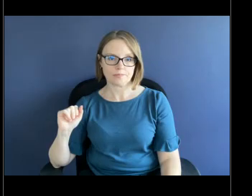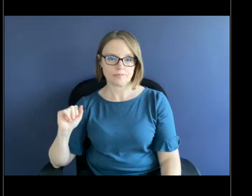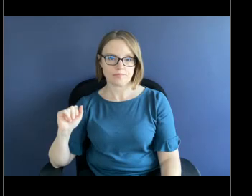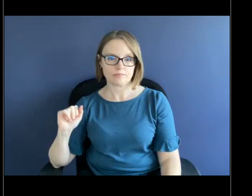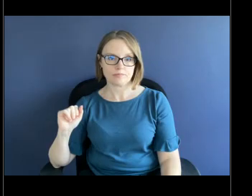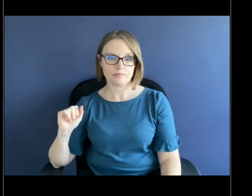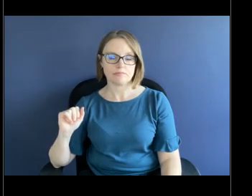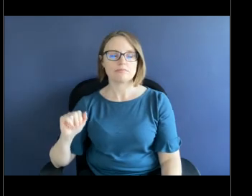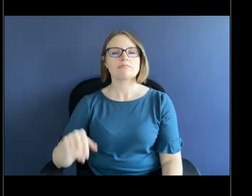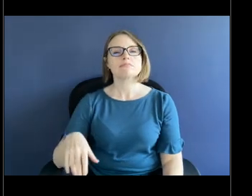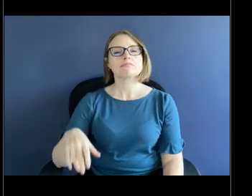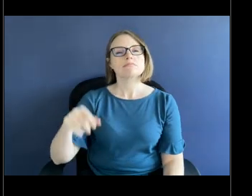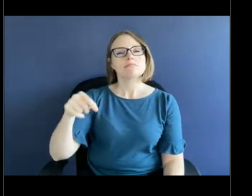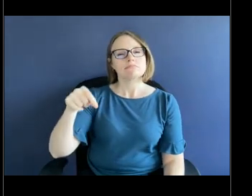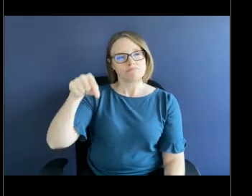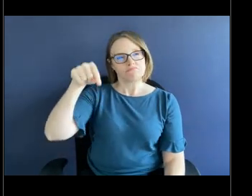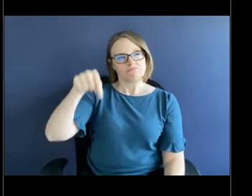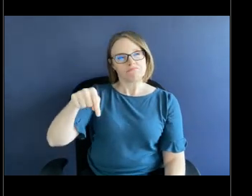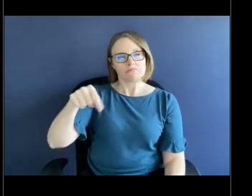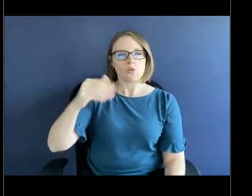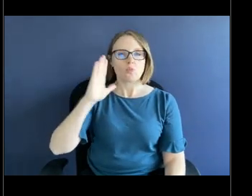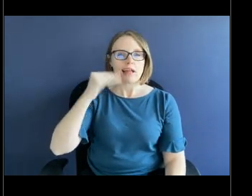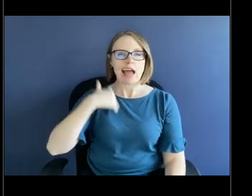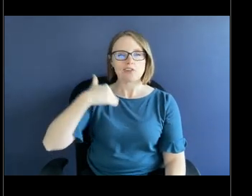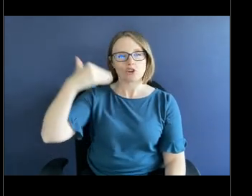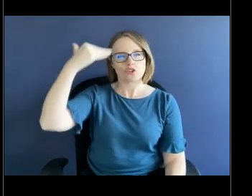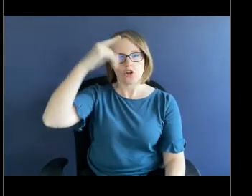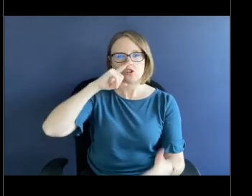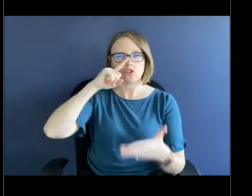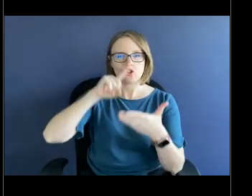GoToWebinar knowledge check questions.